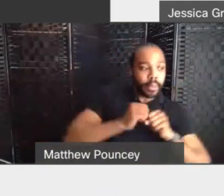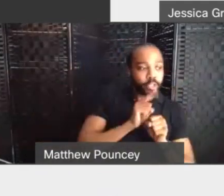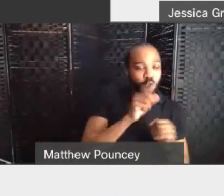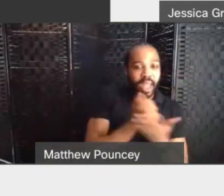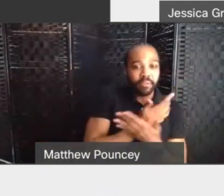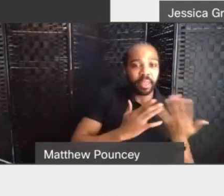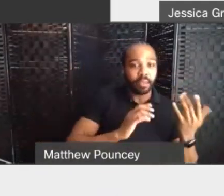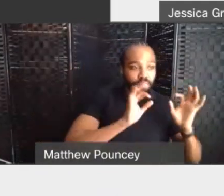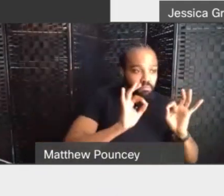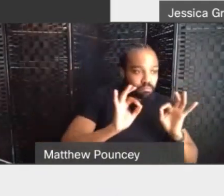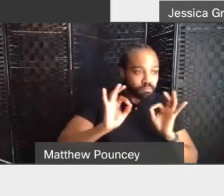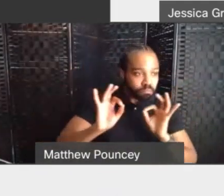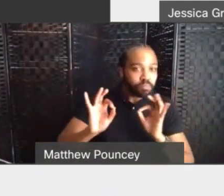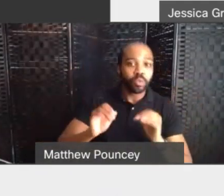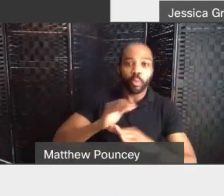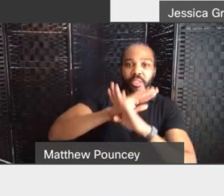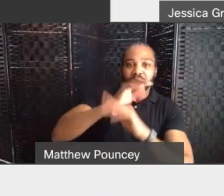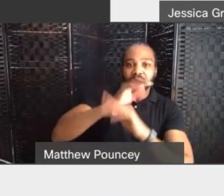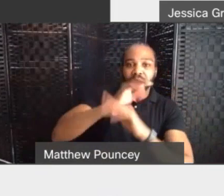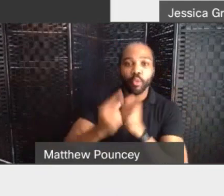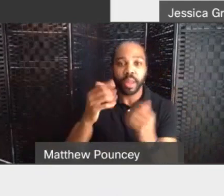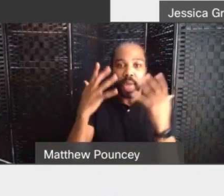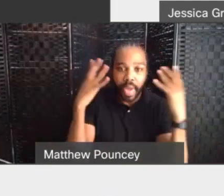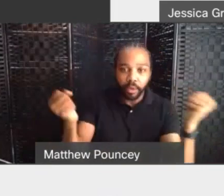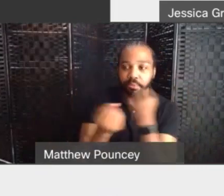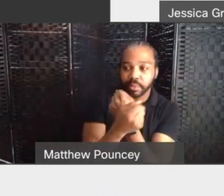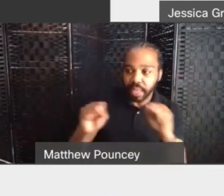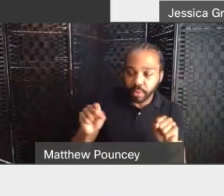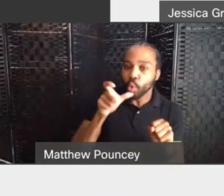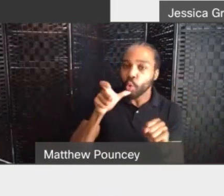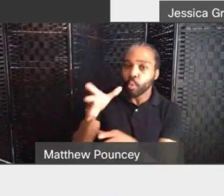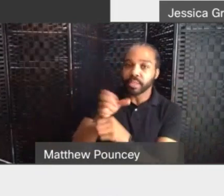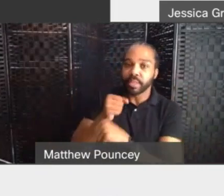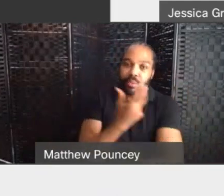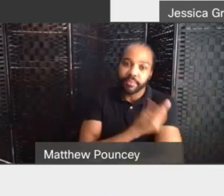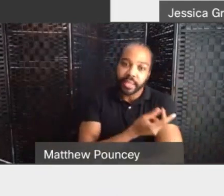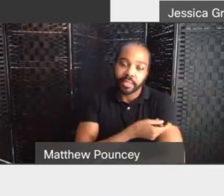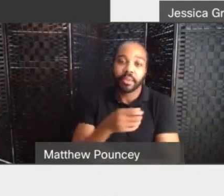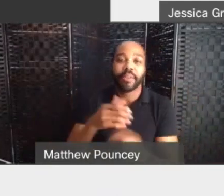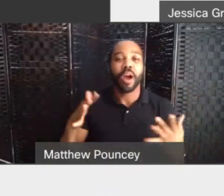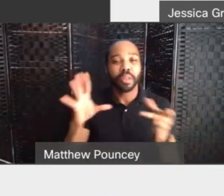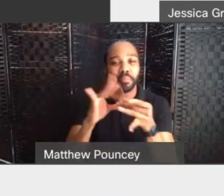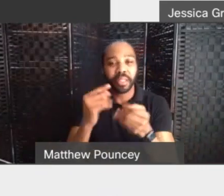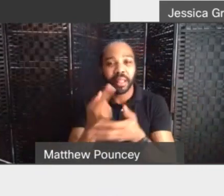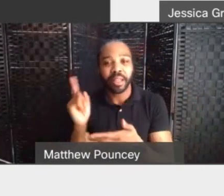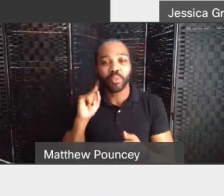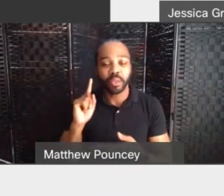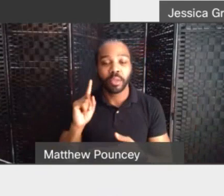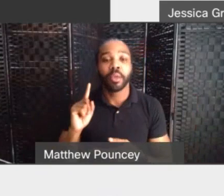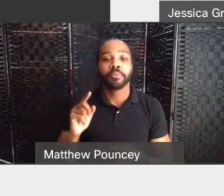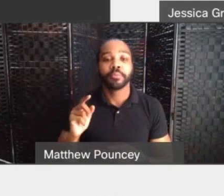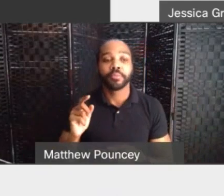protect everybody's health and safety that's going to be receiving the vaccine. As I mentioned last week,